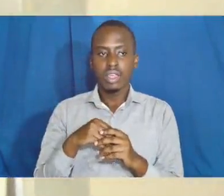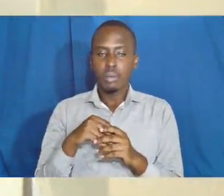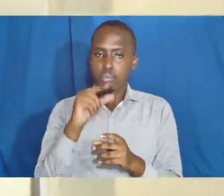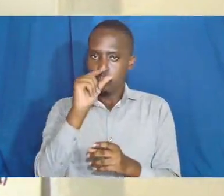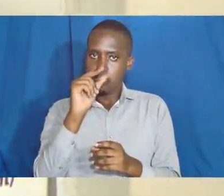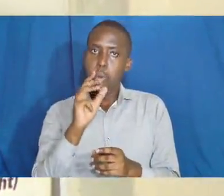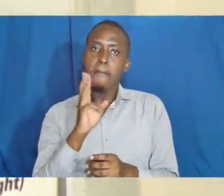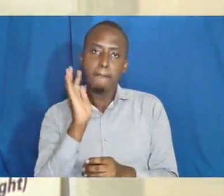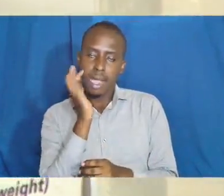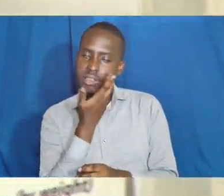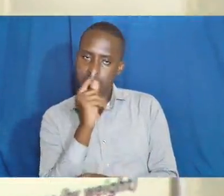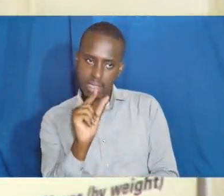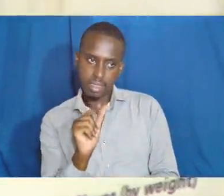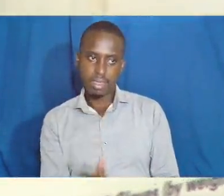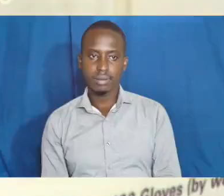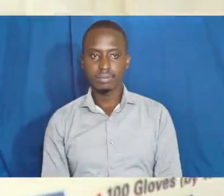water.